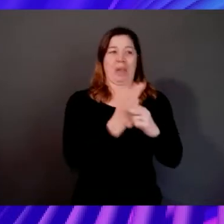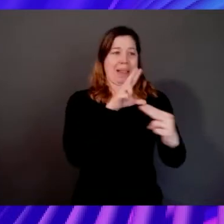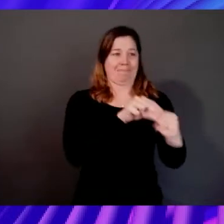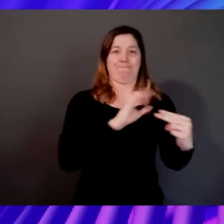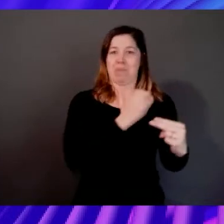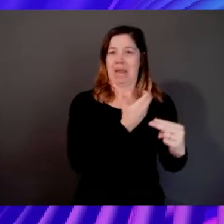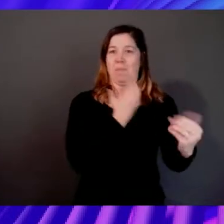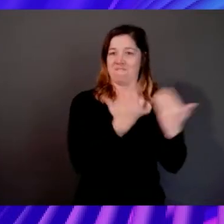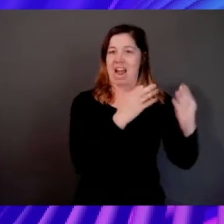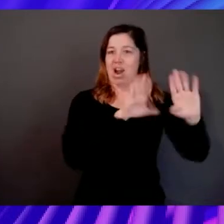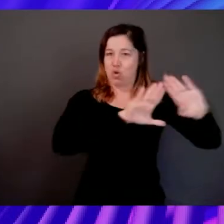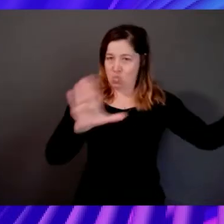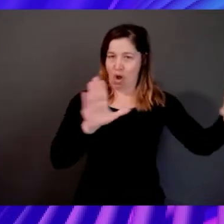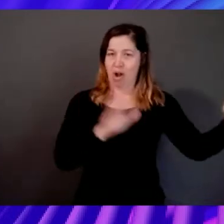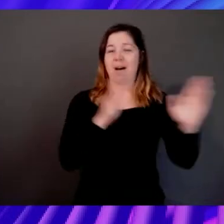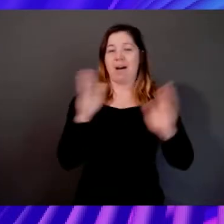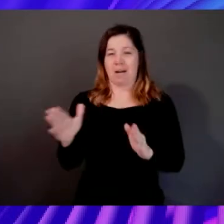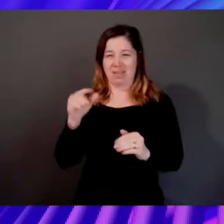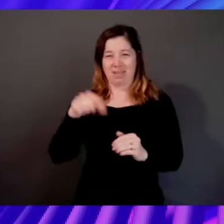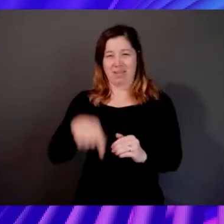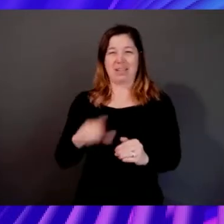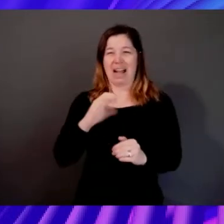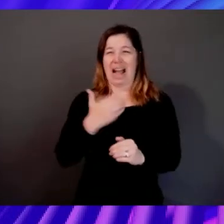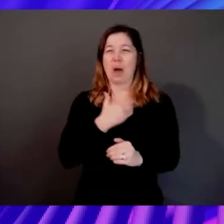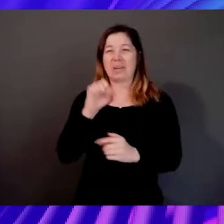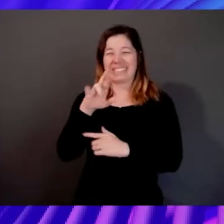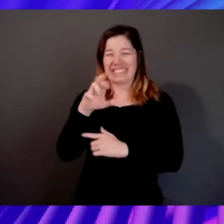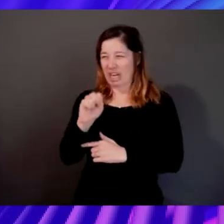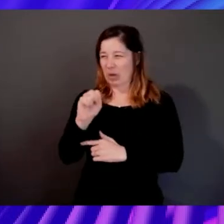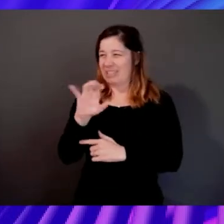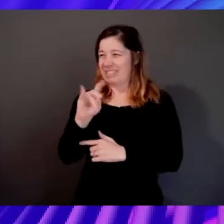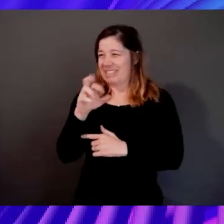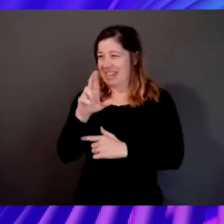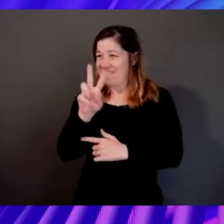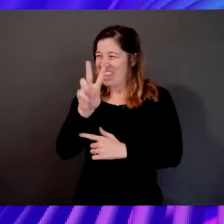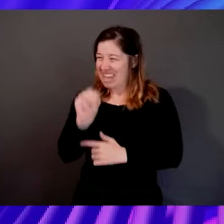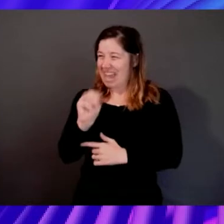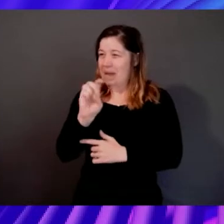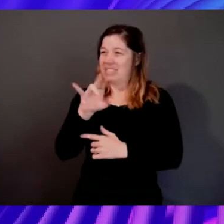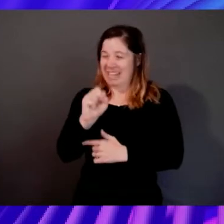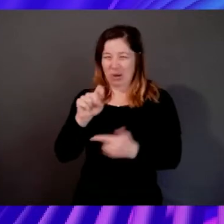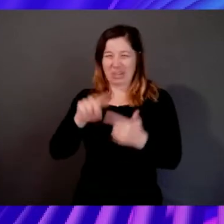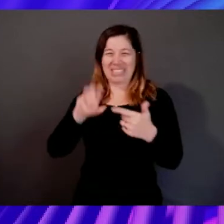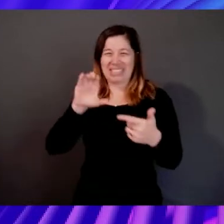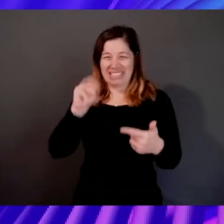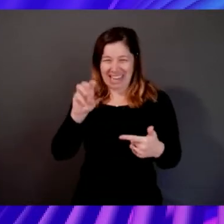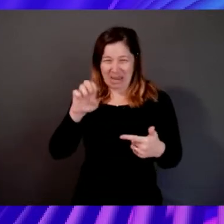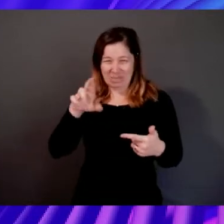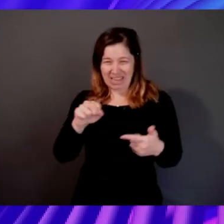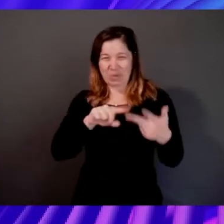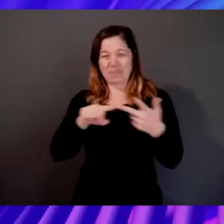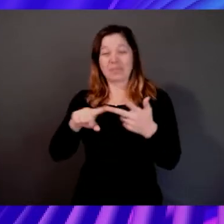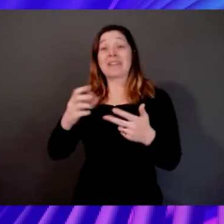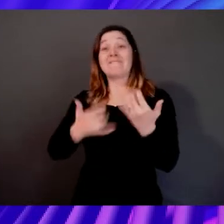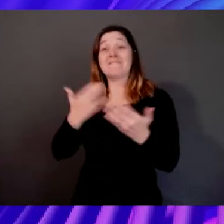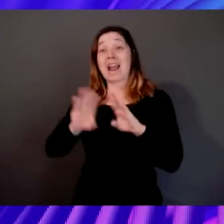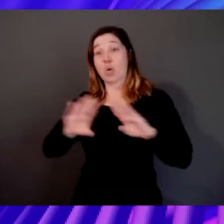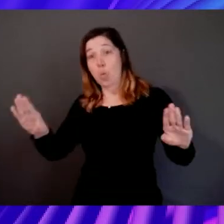our containerized firewall, as well as the integration that we have with AWS Firewall and our Firewall as a Service